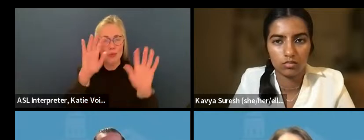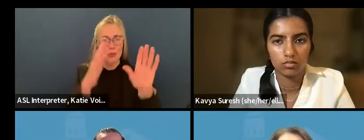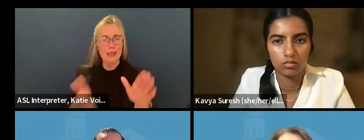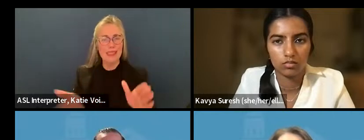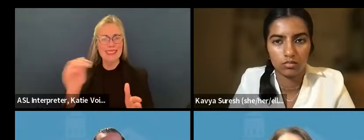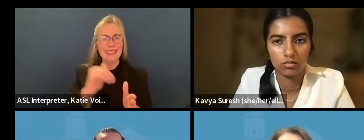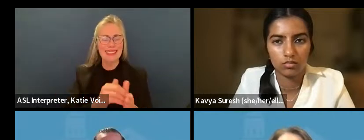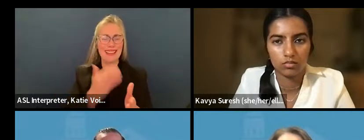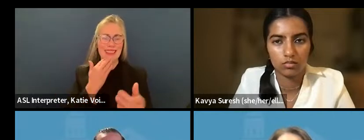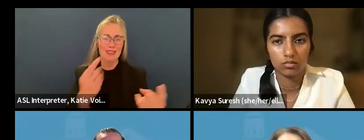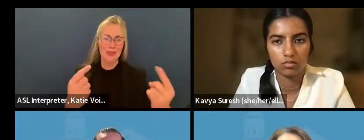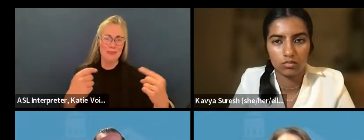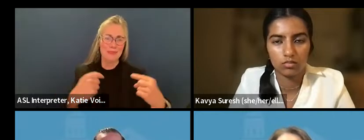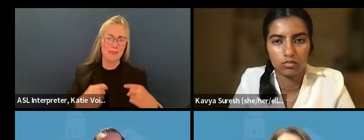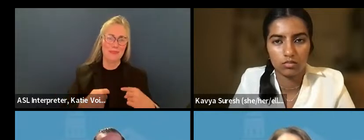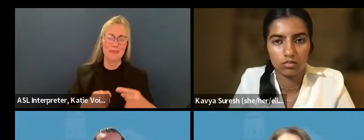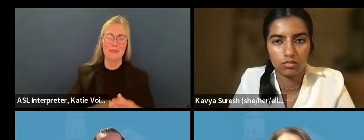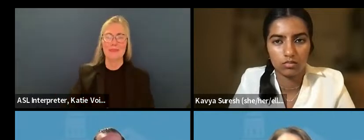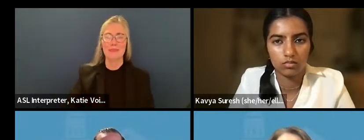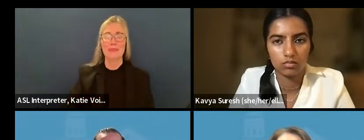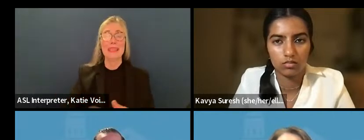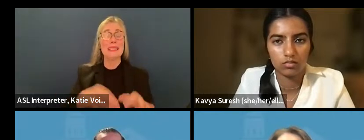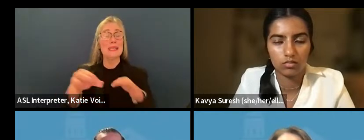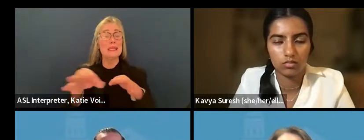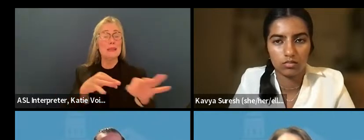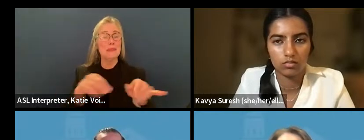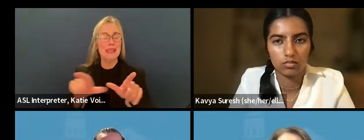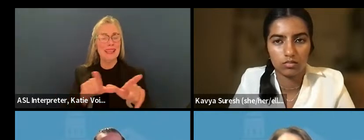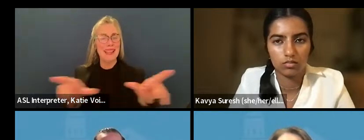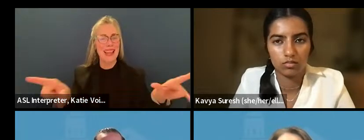tonight. Now we will have language access.